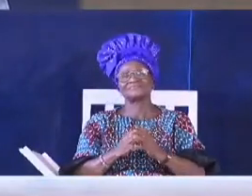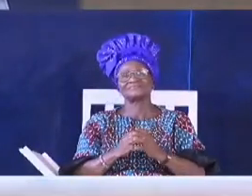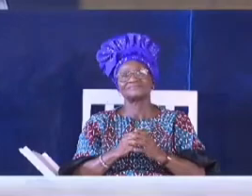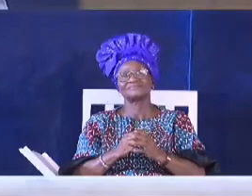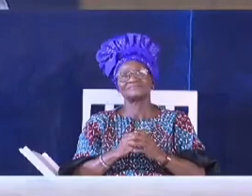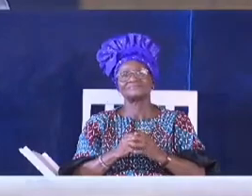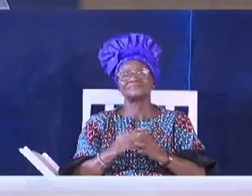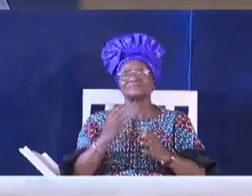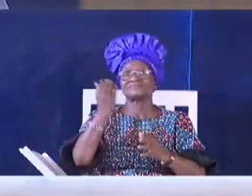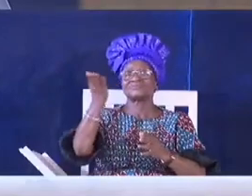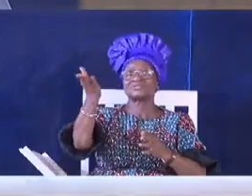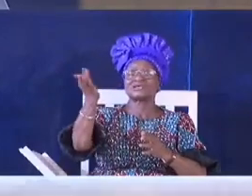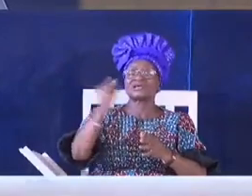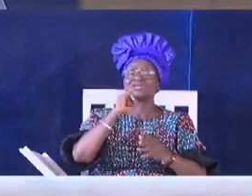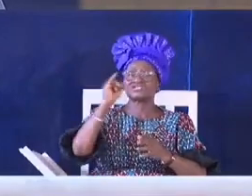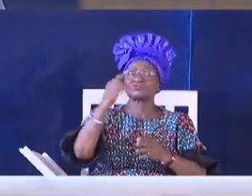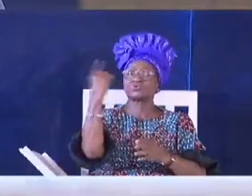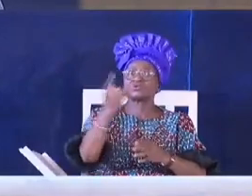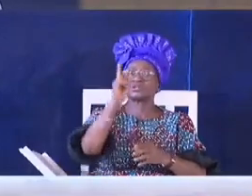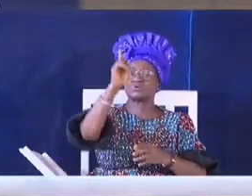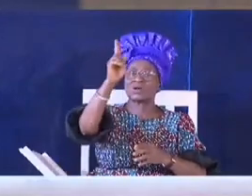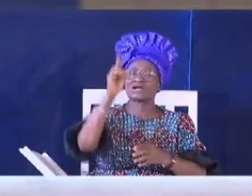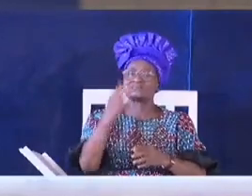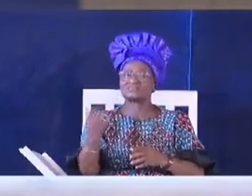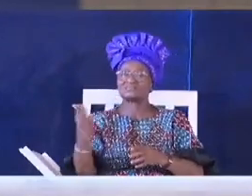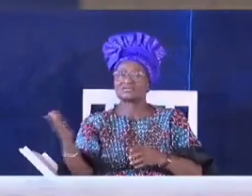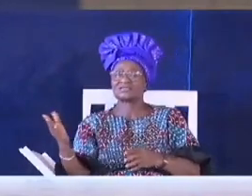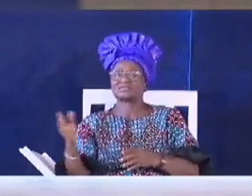There's only one thing you must do.